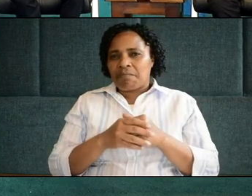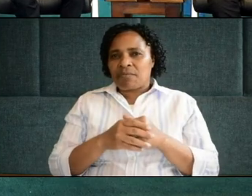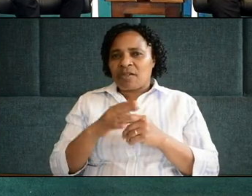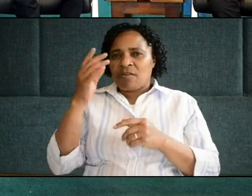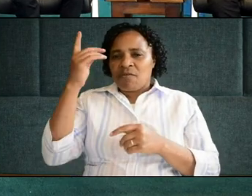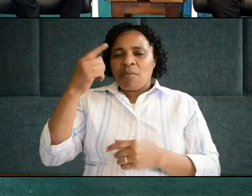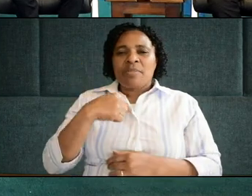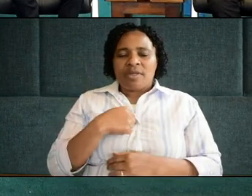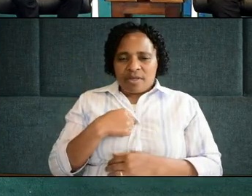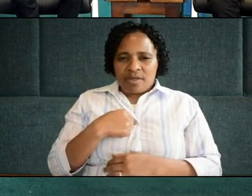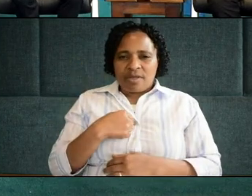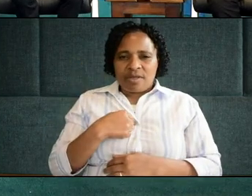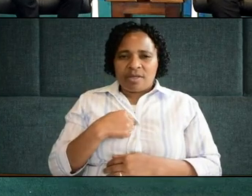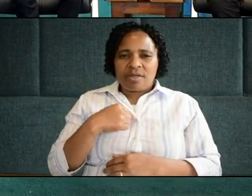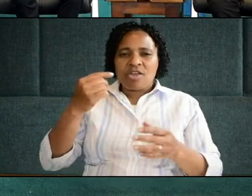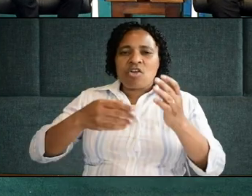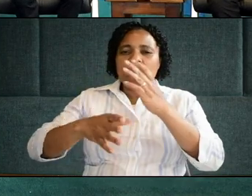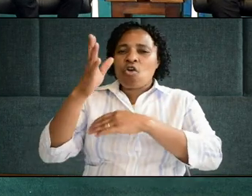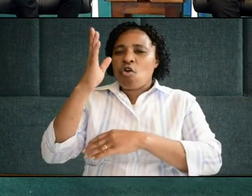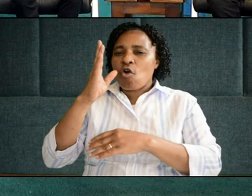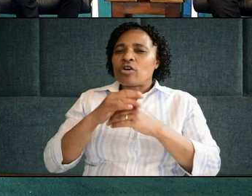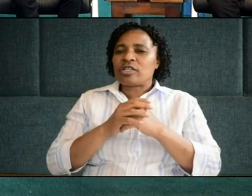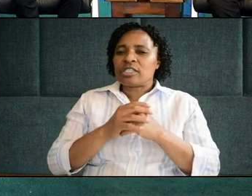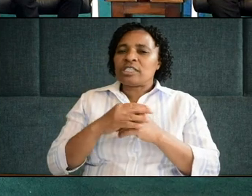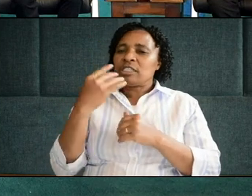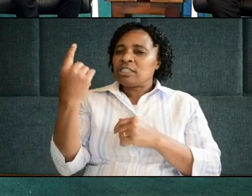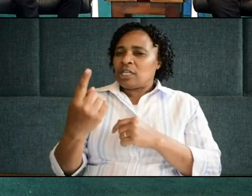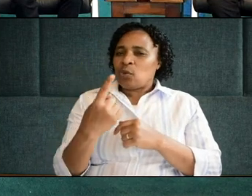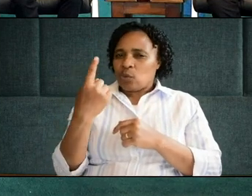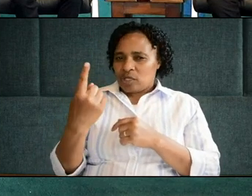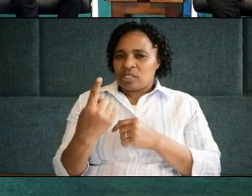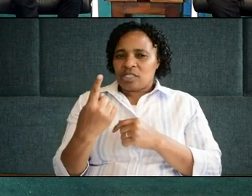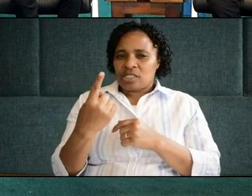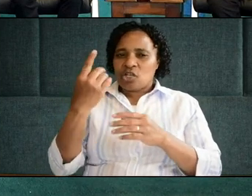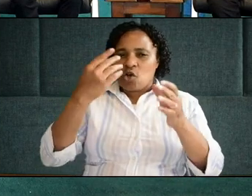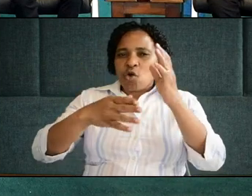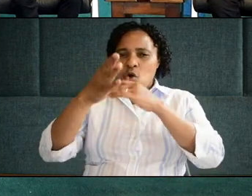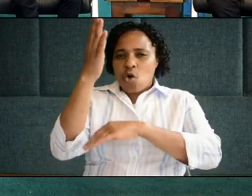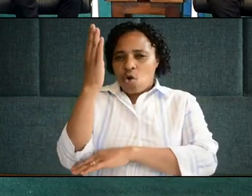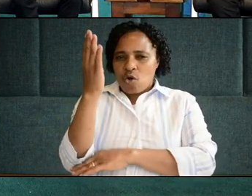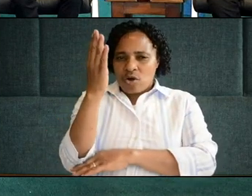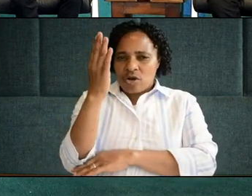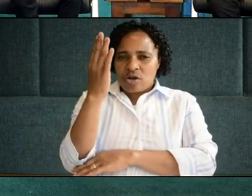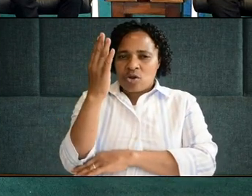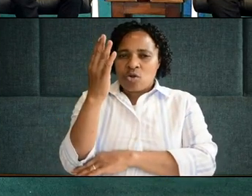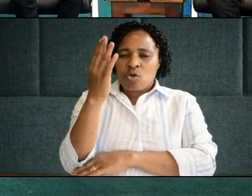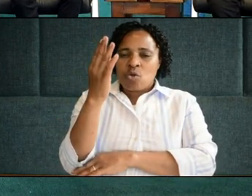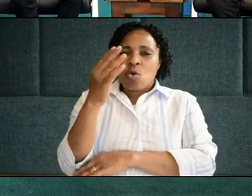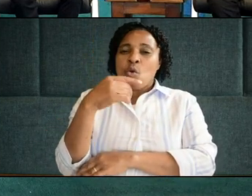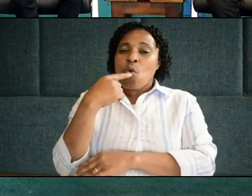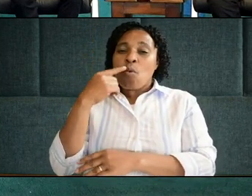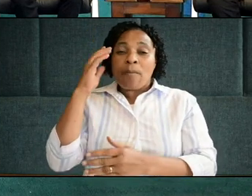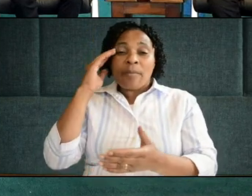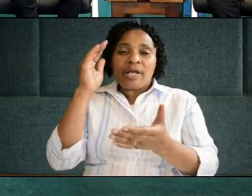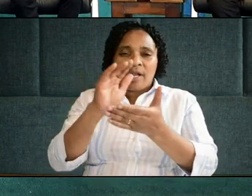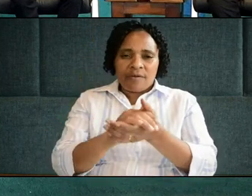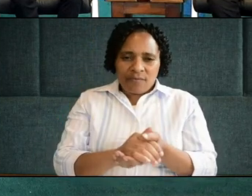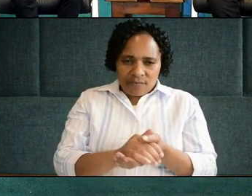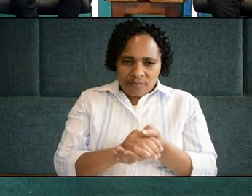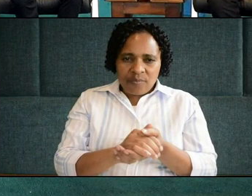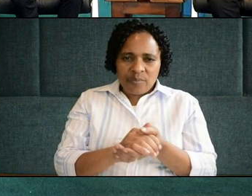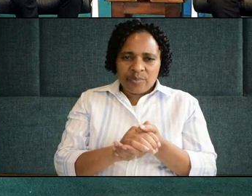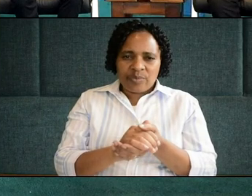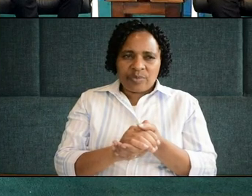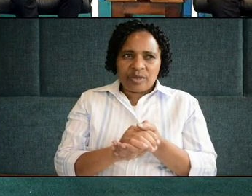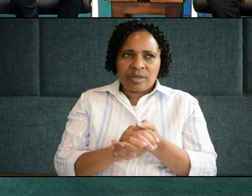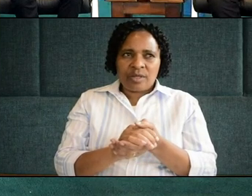for me, God is the only God we believe.